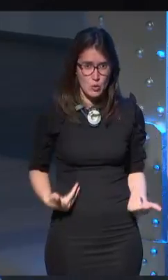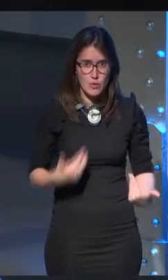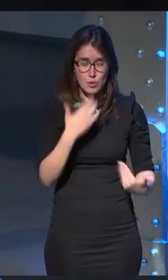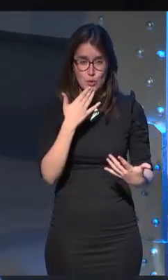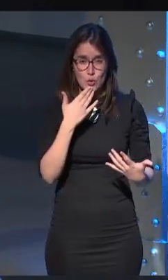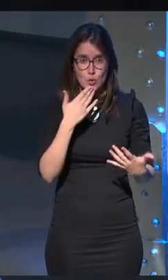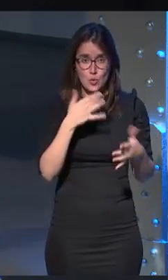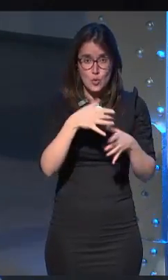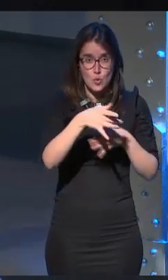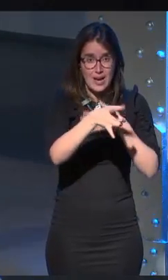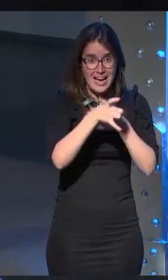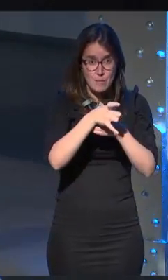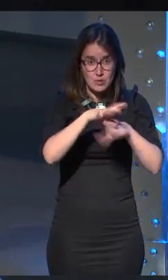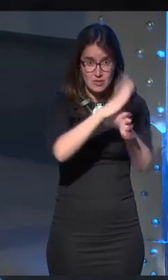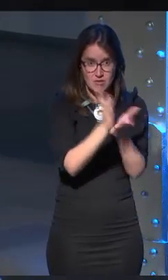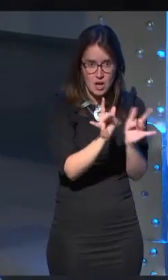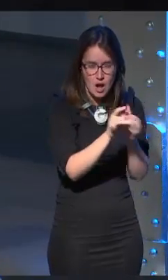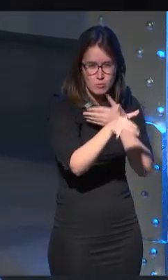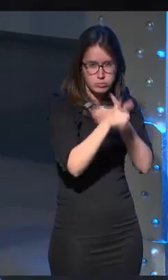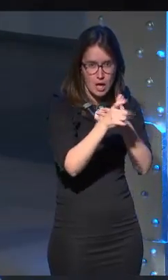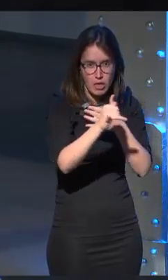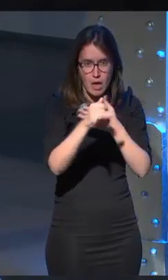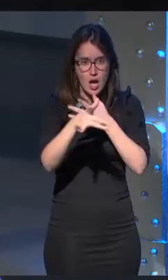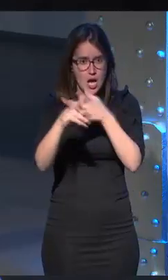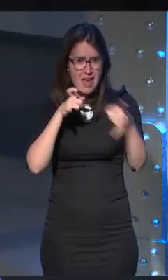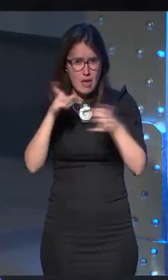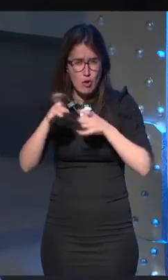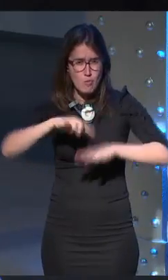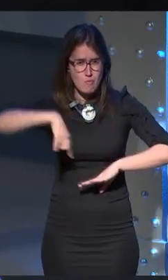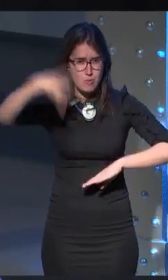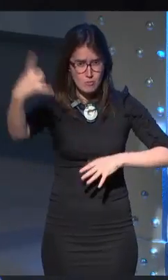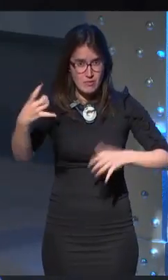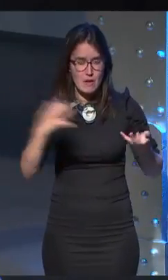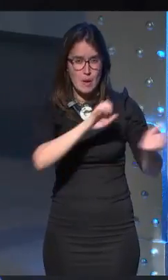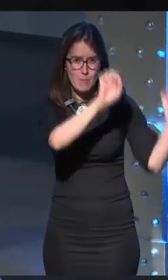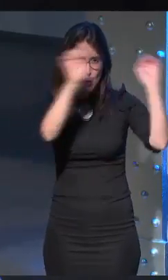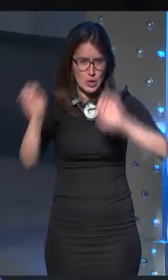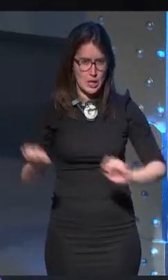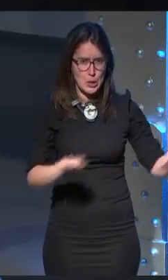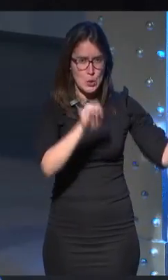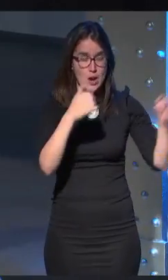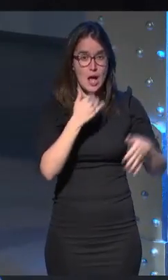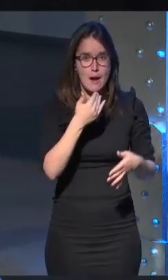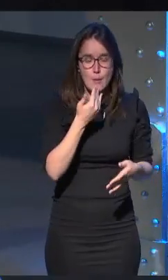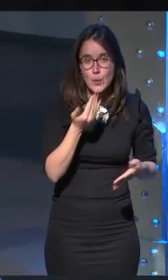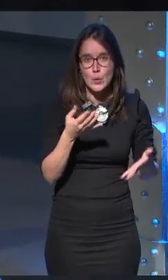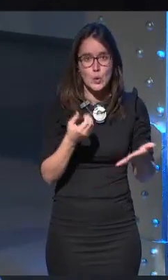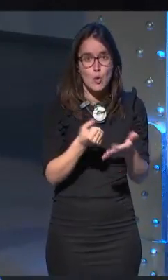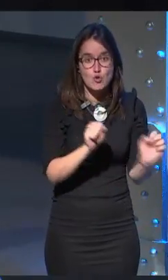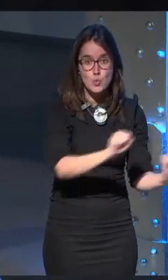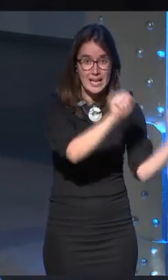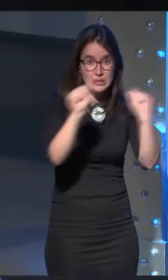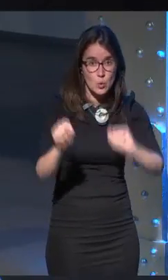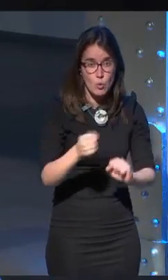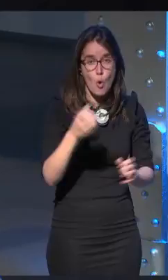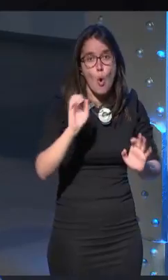more radiation. We need to be able to protect the crew, either by some kind of shielding or maybe just getting there faster.